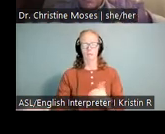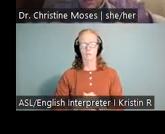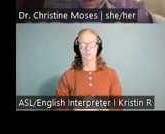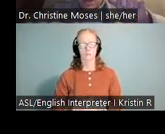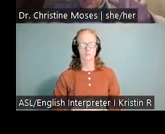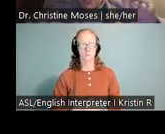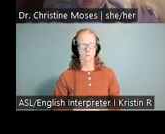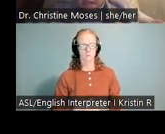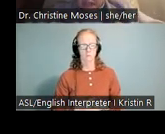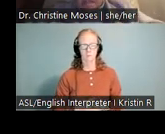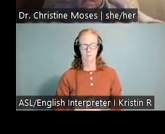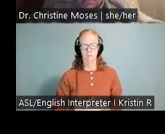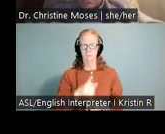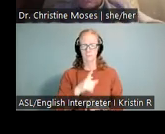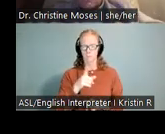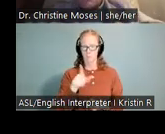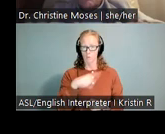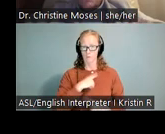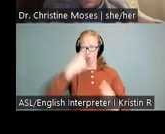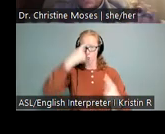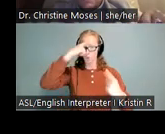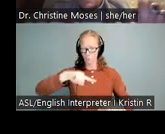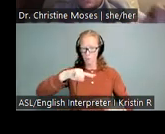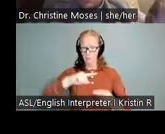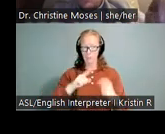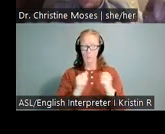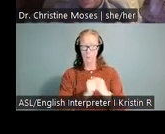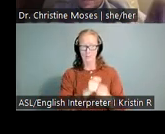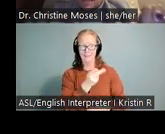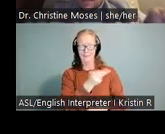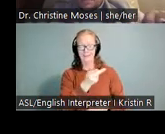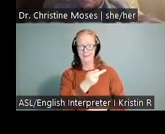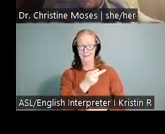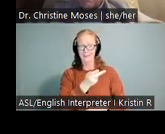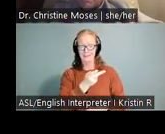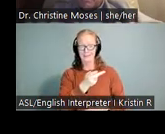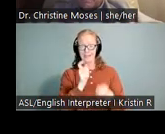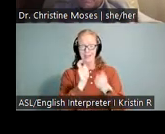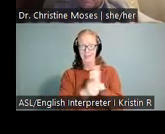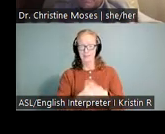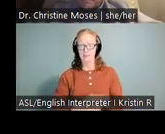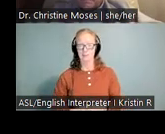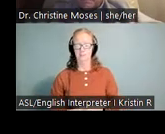Is there an agreement with these two edits?